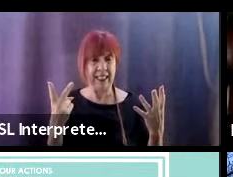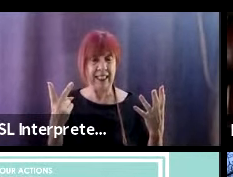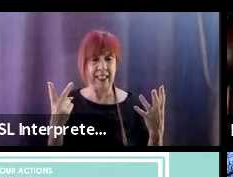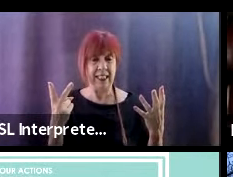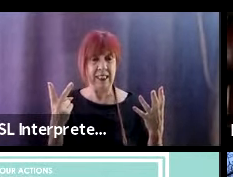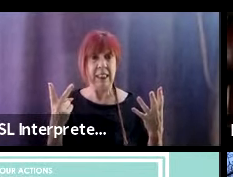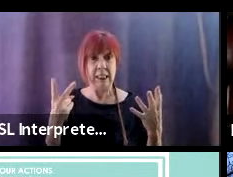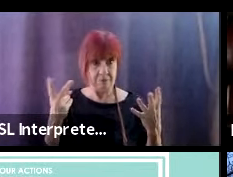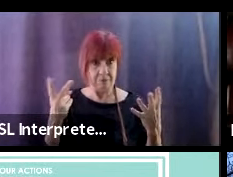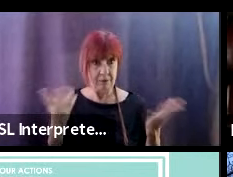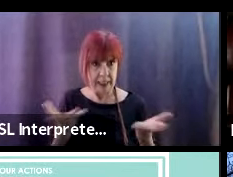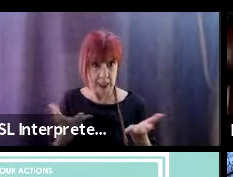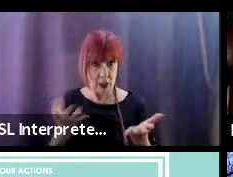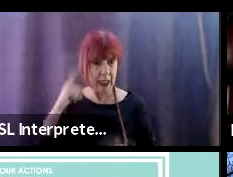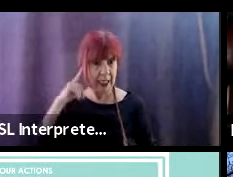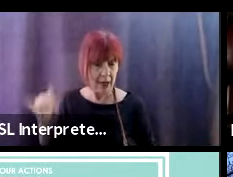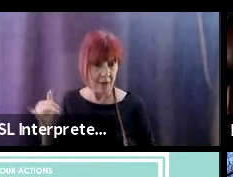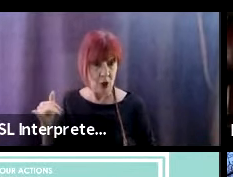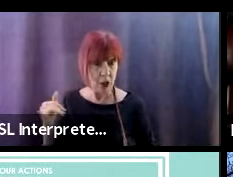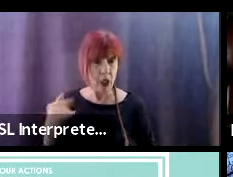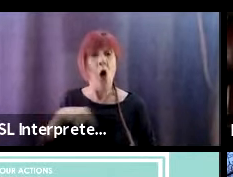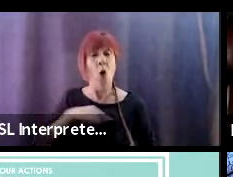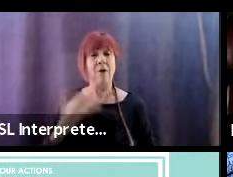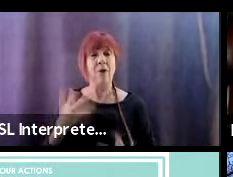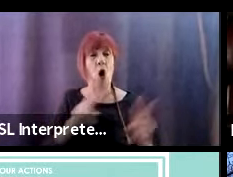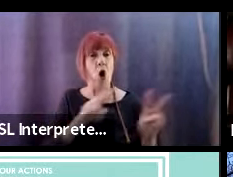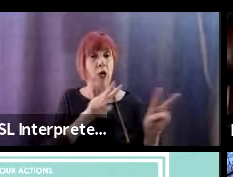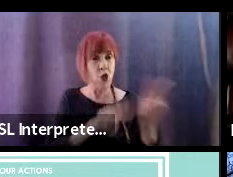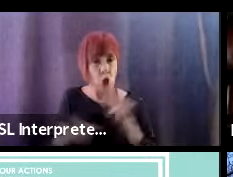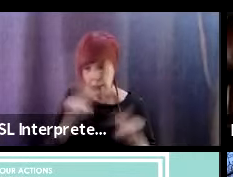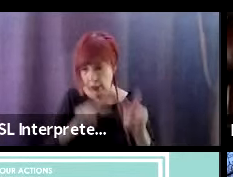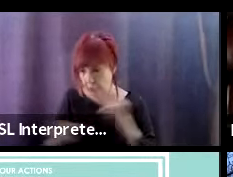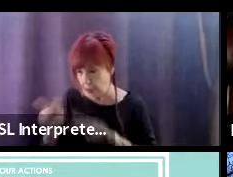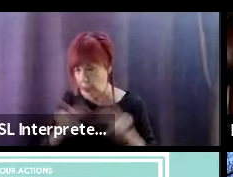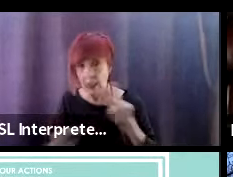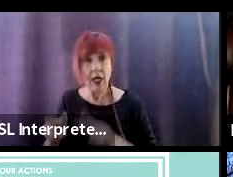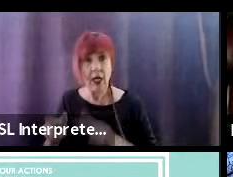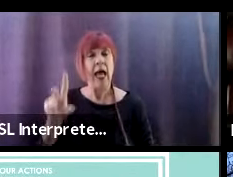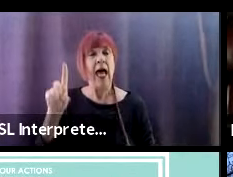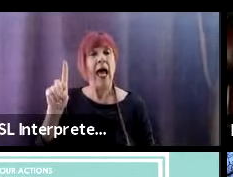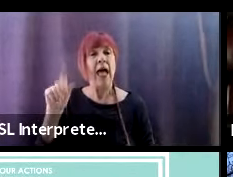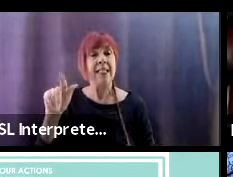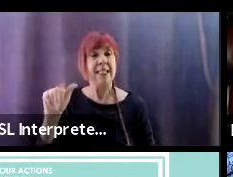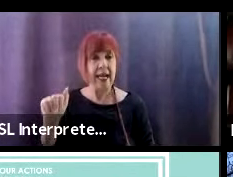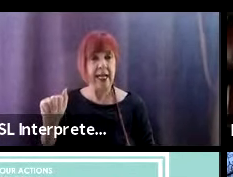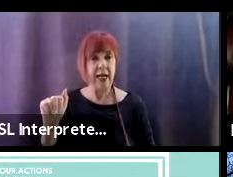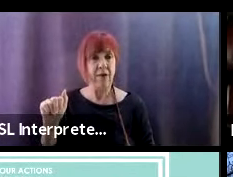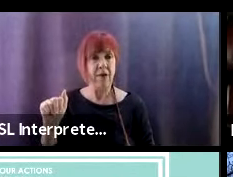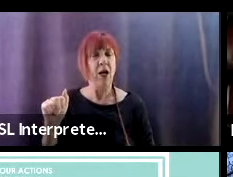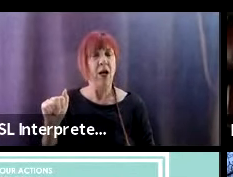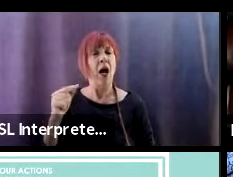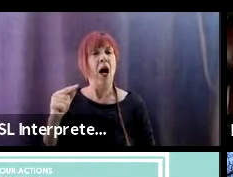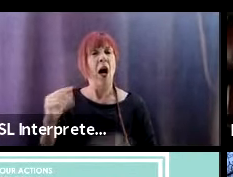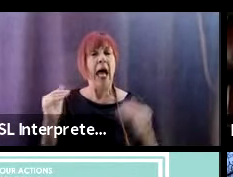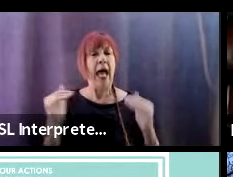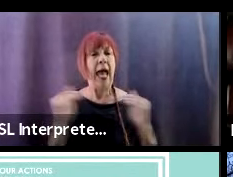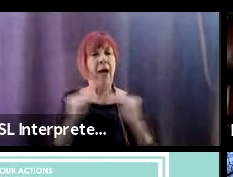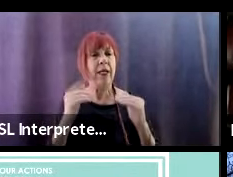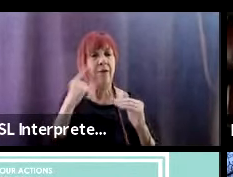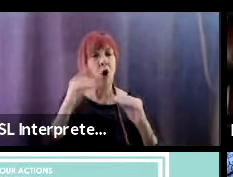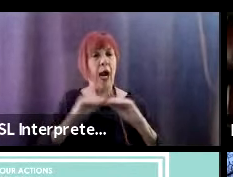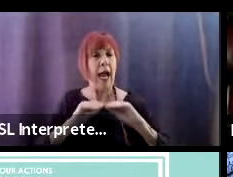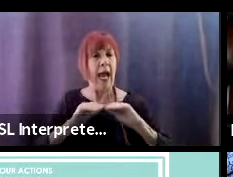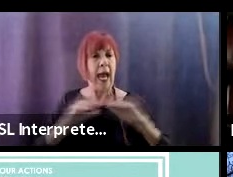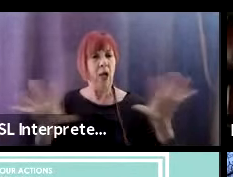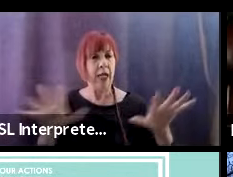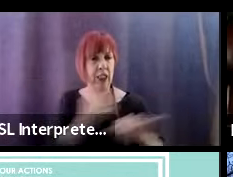in California, we have looked at the data about equity in our allocation, and we have